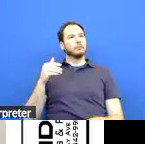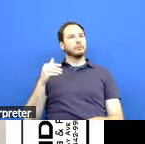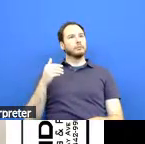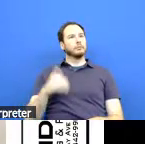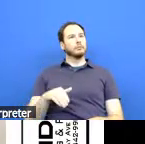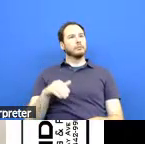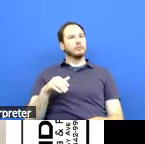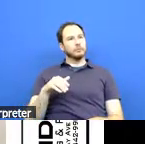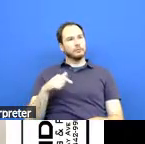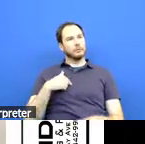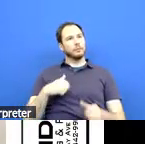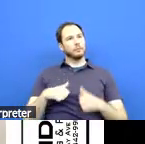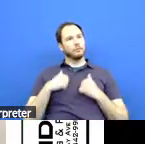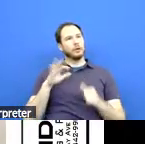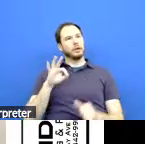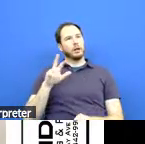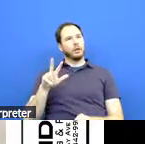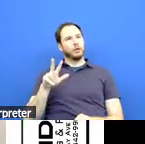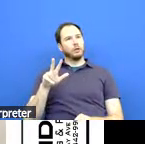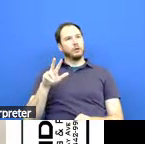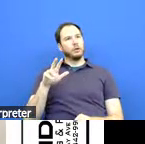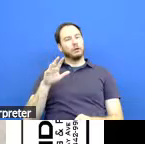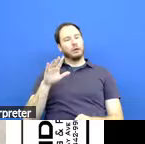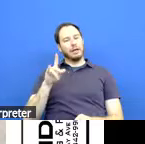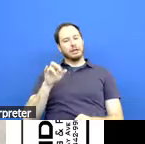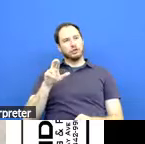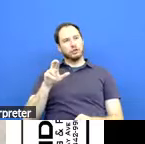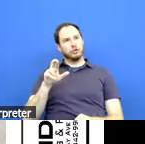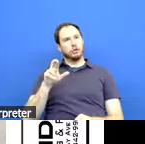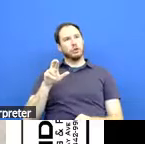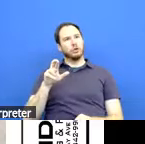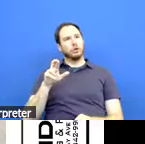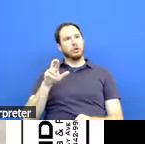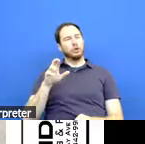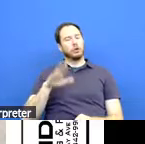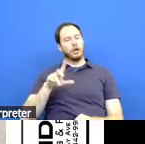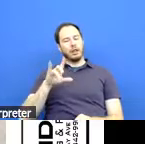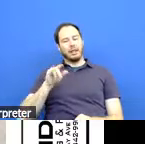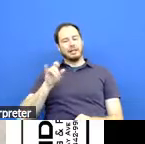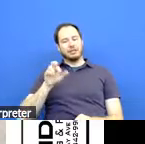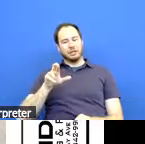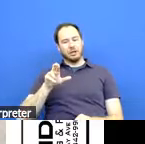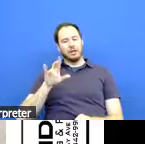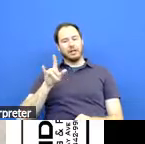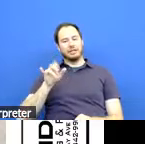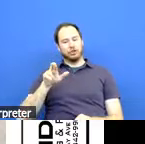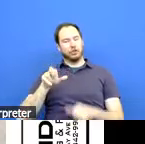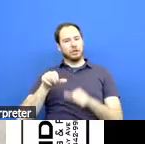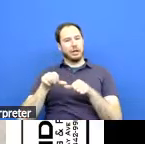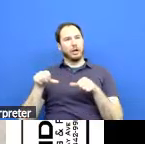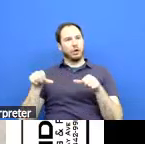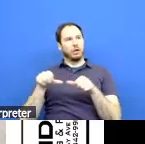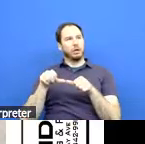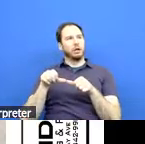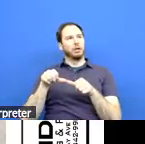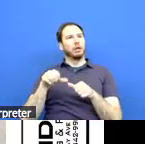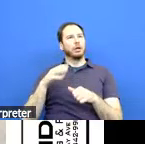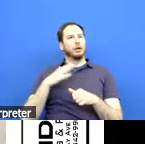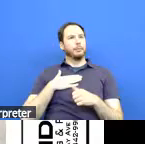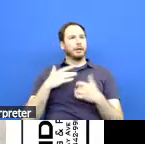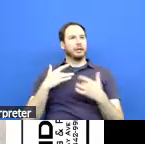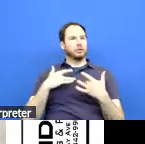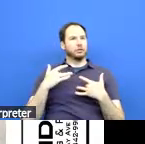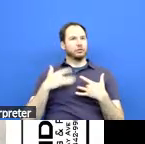I reside at 93 Exeter in the Lysander and Exeter area. My